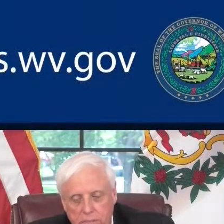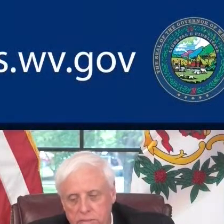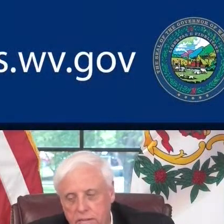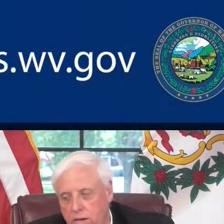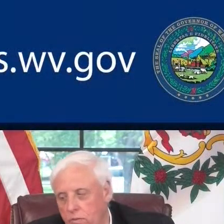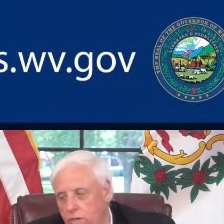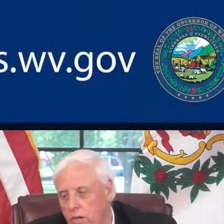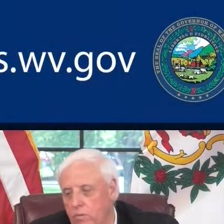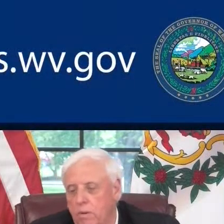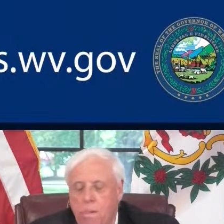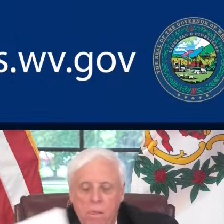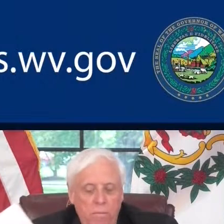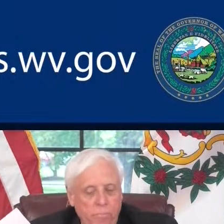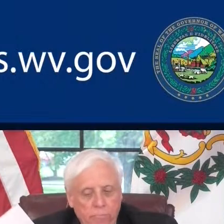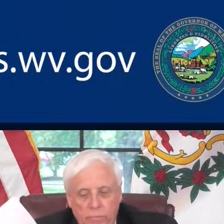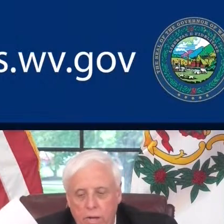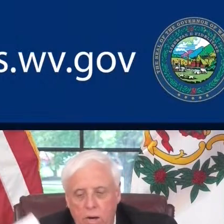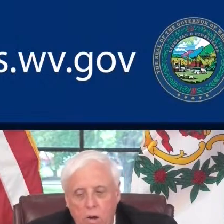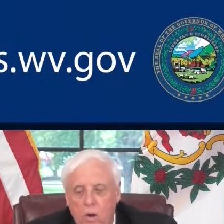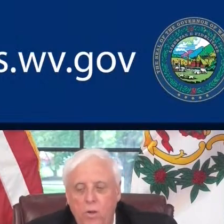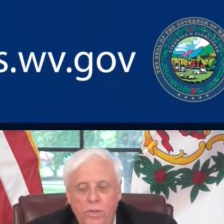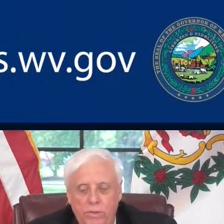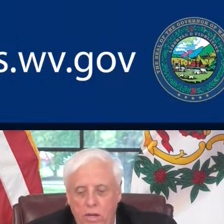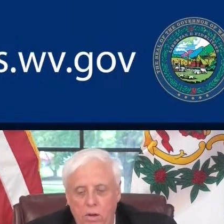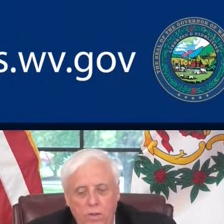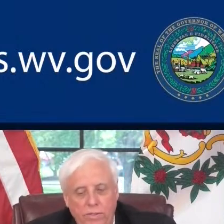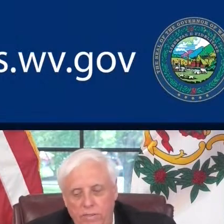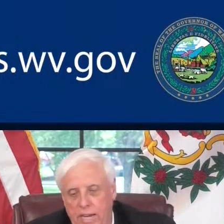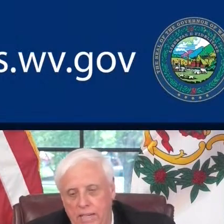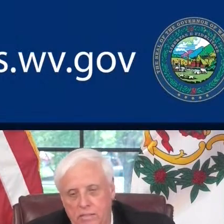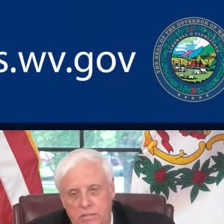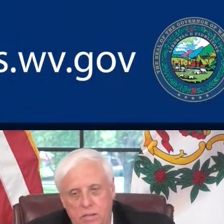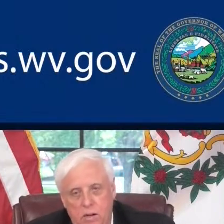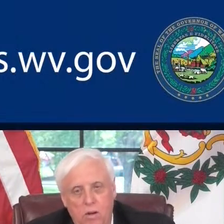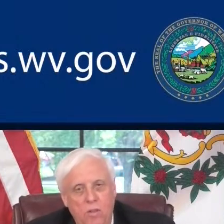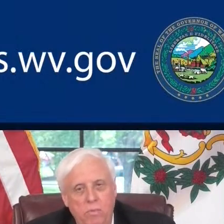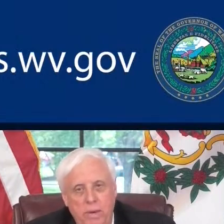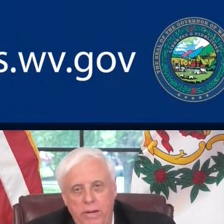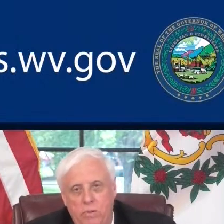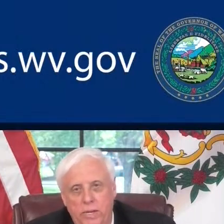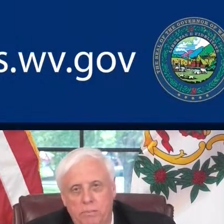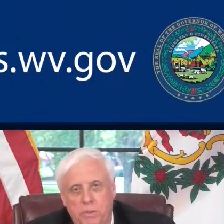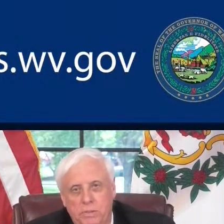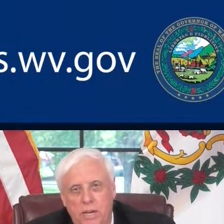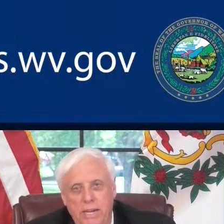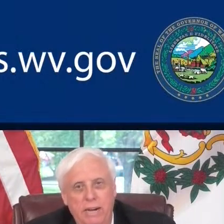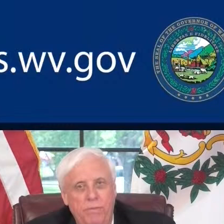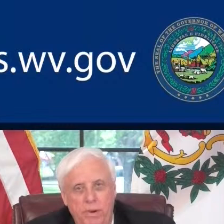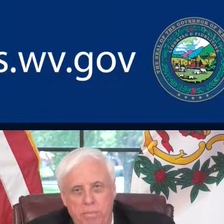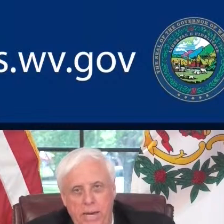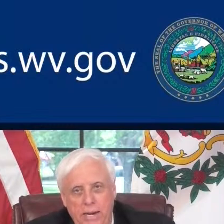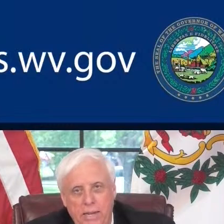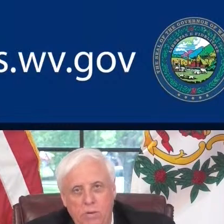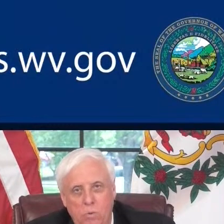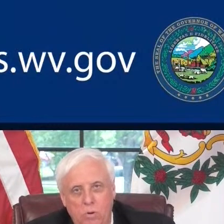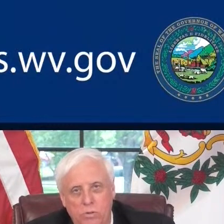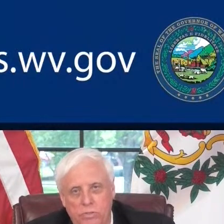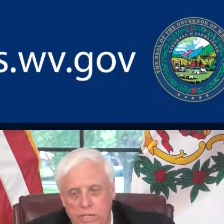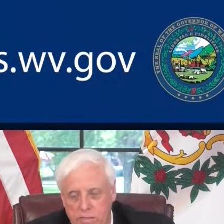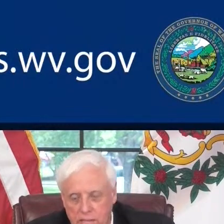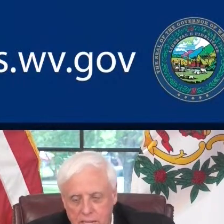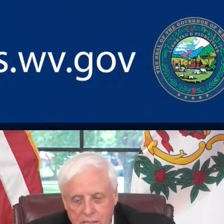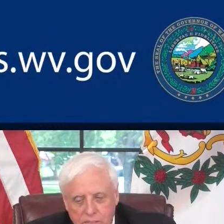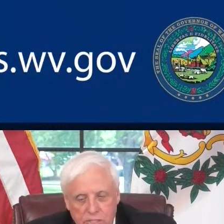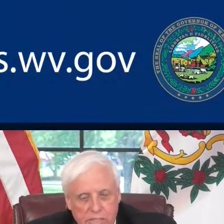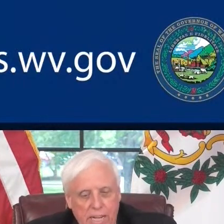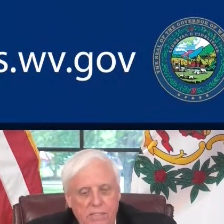hear me say over and over. All the science, all the medical experts, everybody in the world